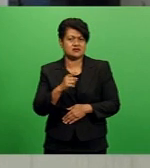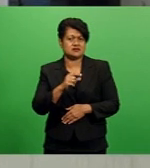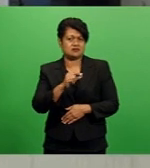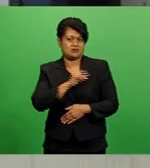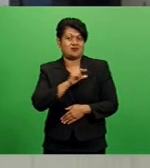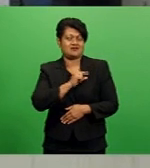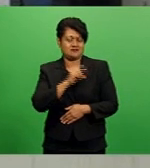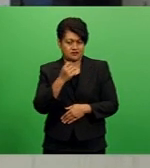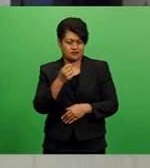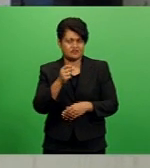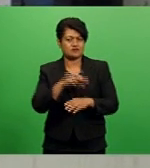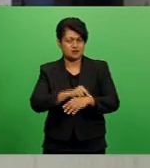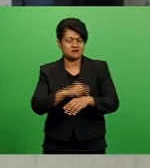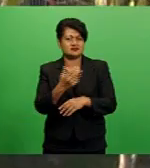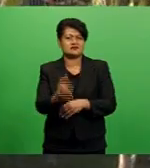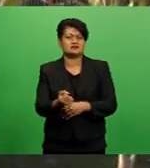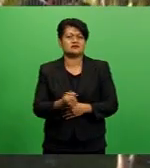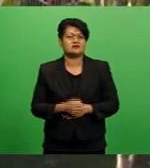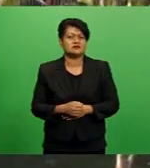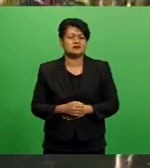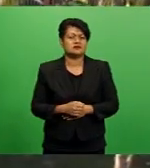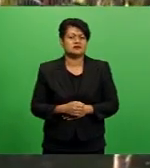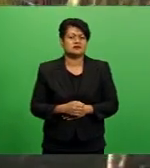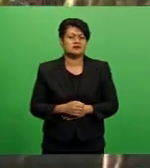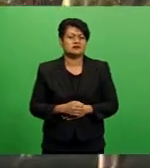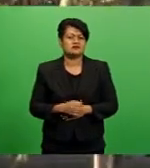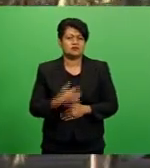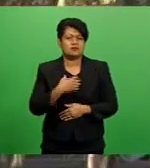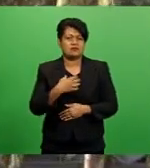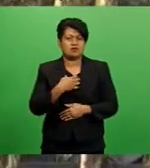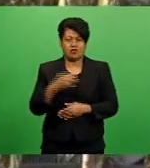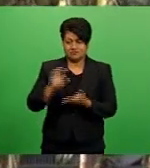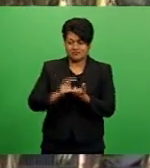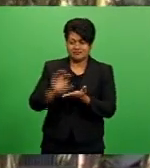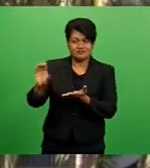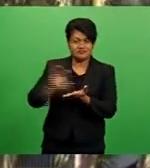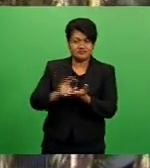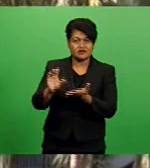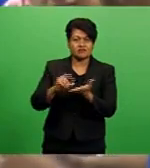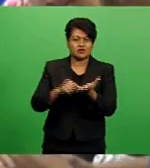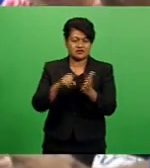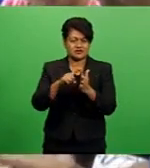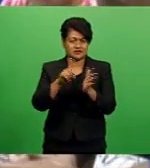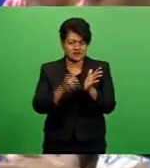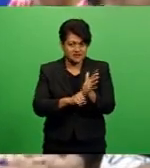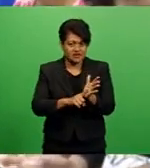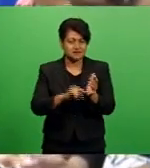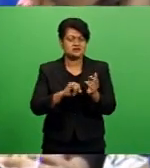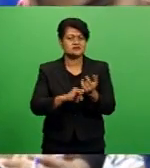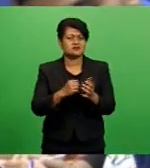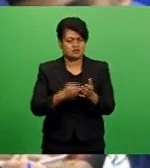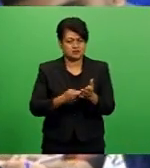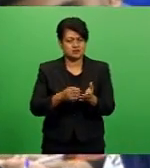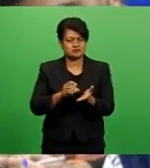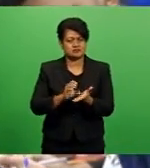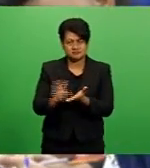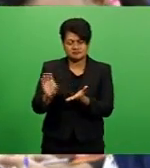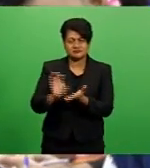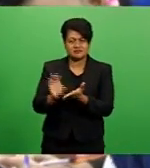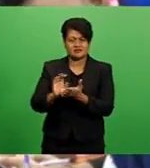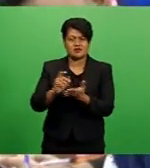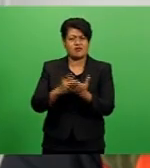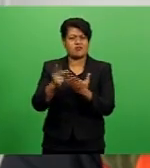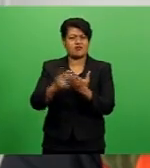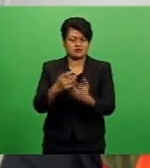While new applicants can't get TSLB funding for MBBS and dentistry, there are other medical programs still